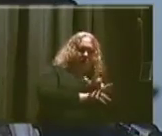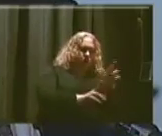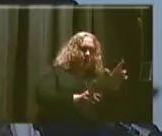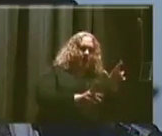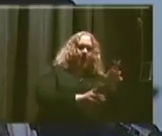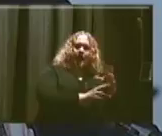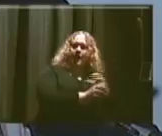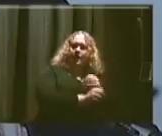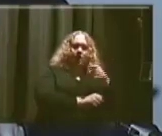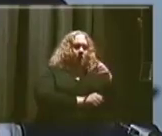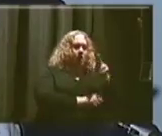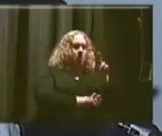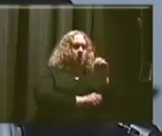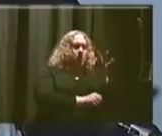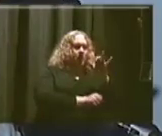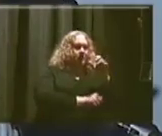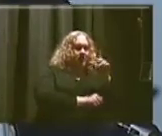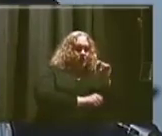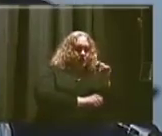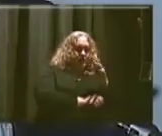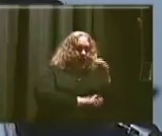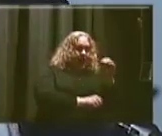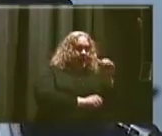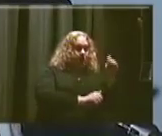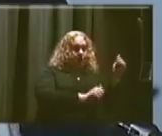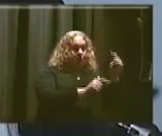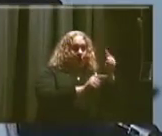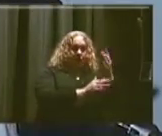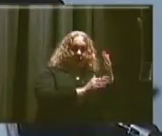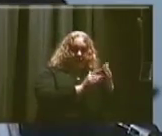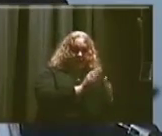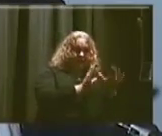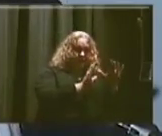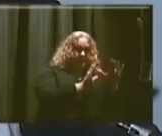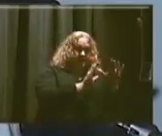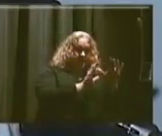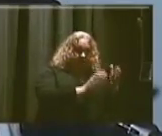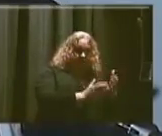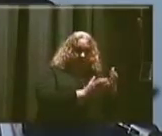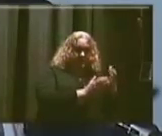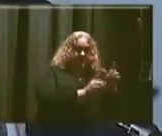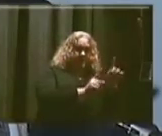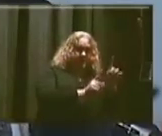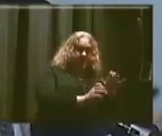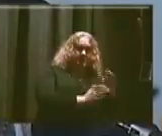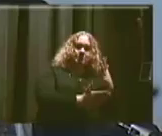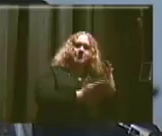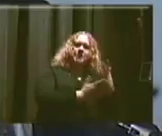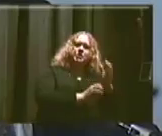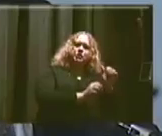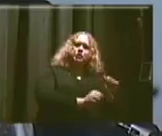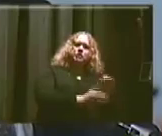they had scored proficient on all the end of course tests, then they could maybe waive